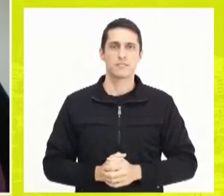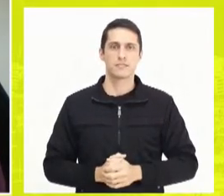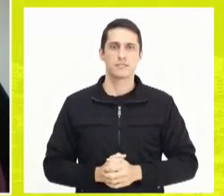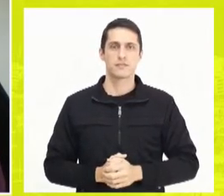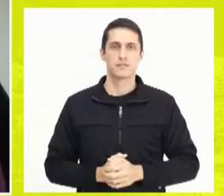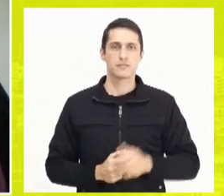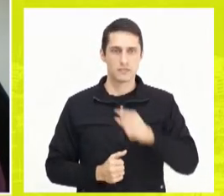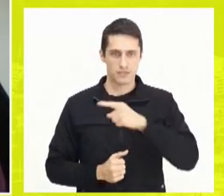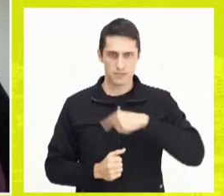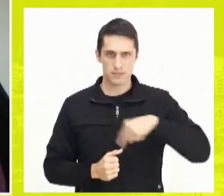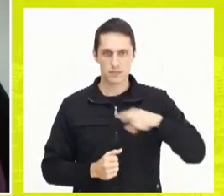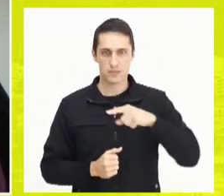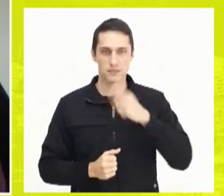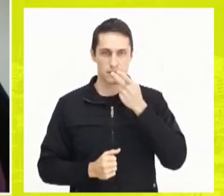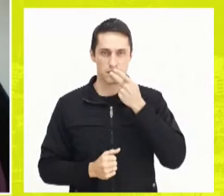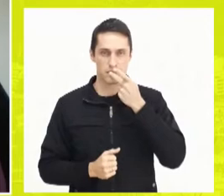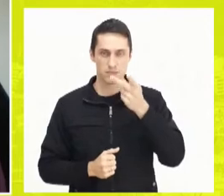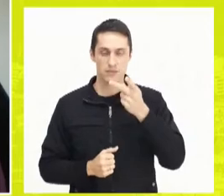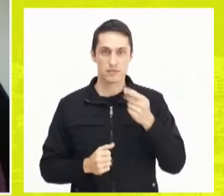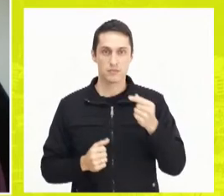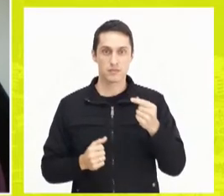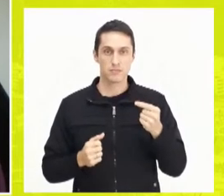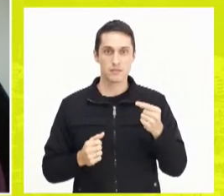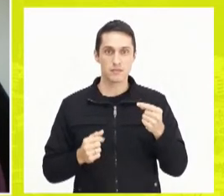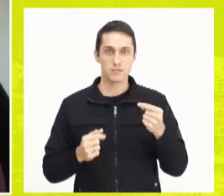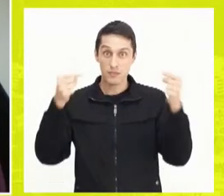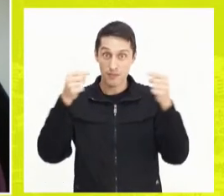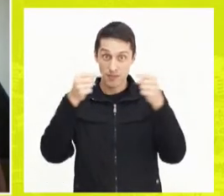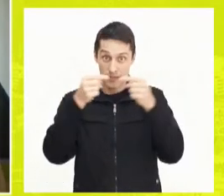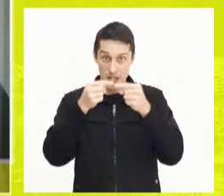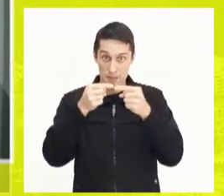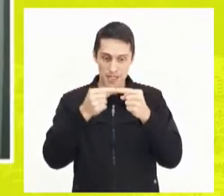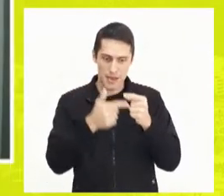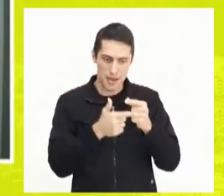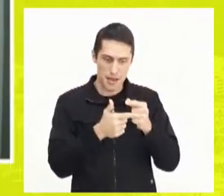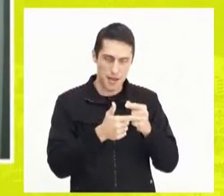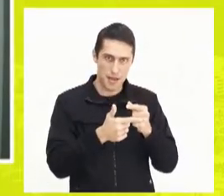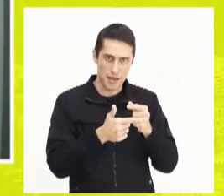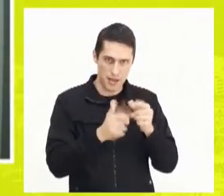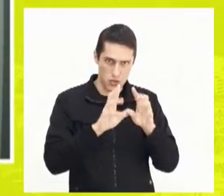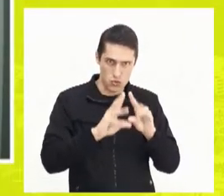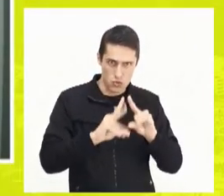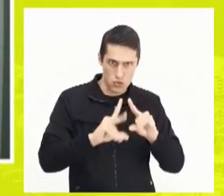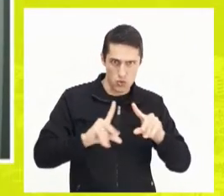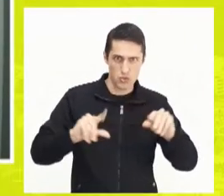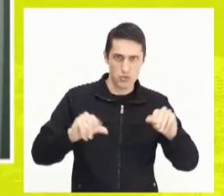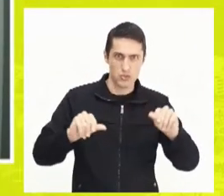well when we speak about applying the solutions